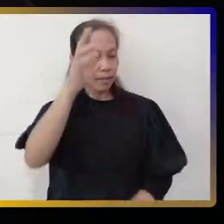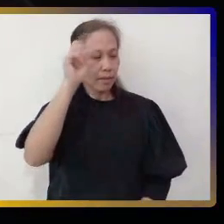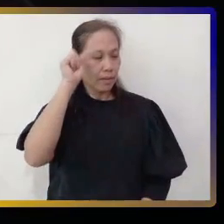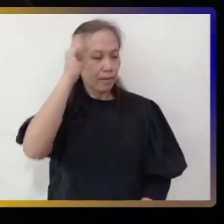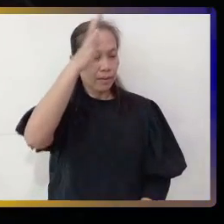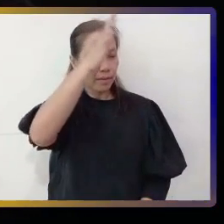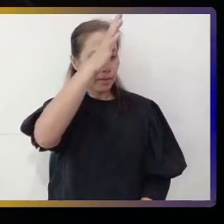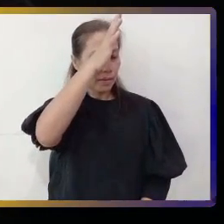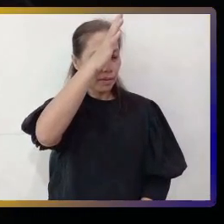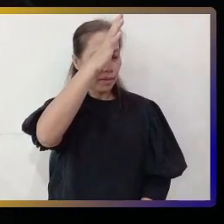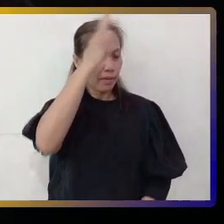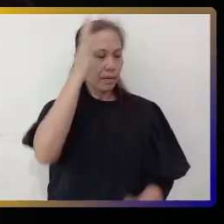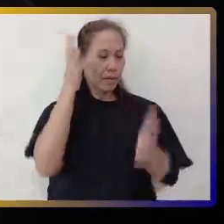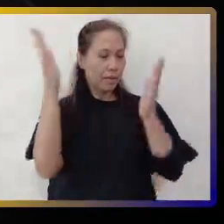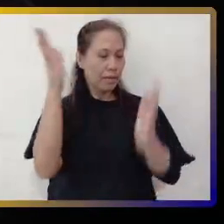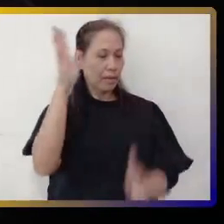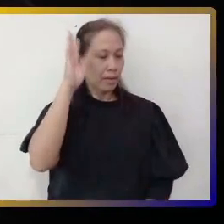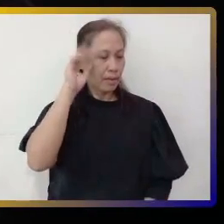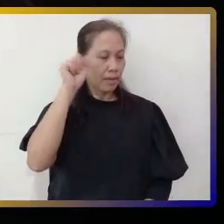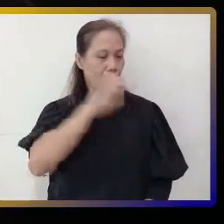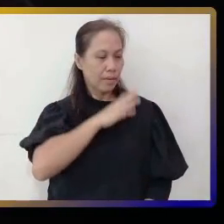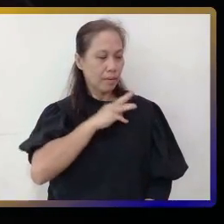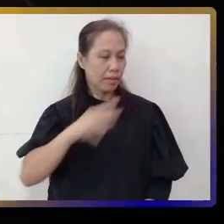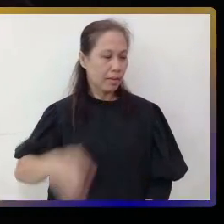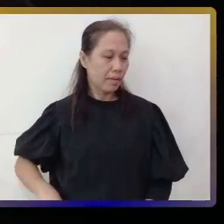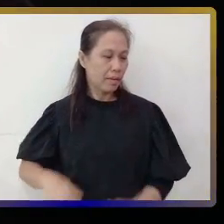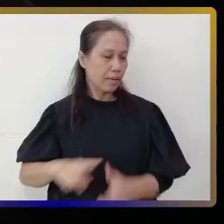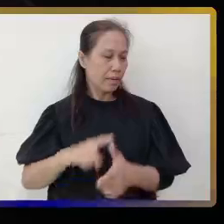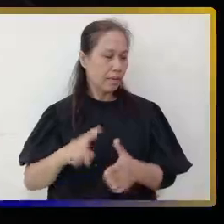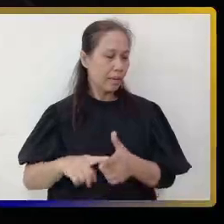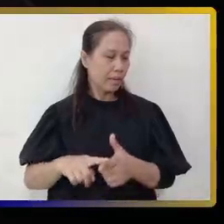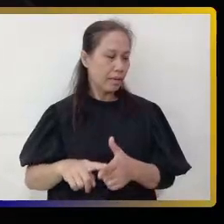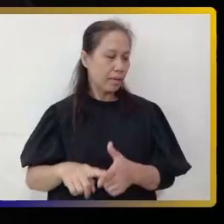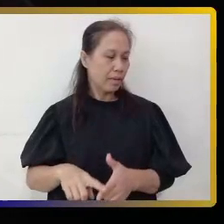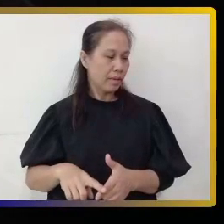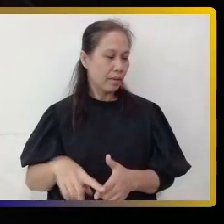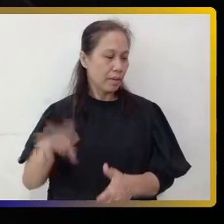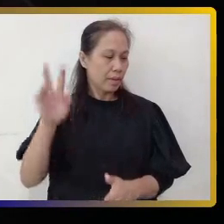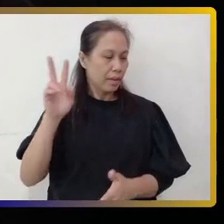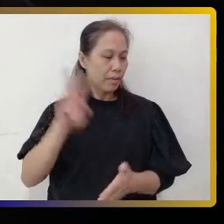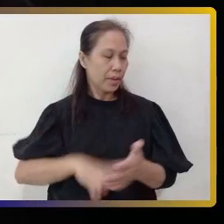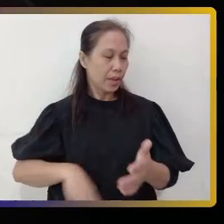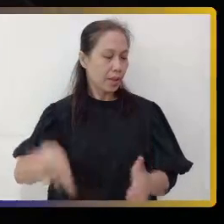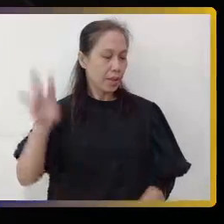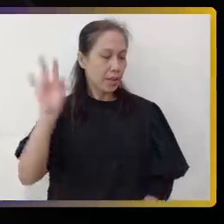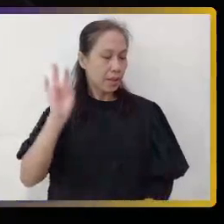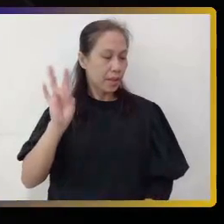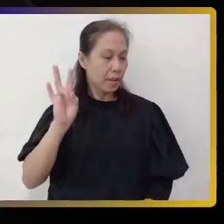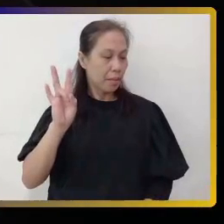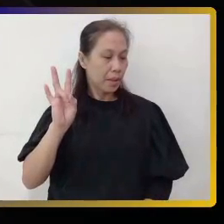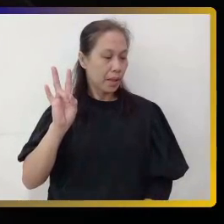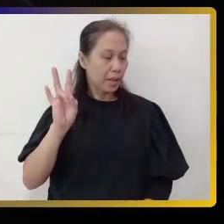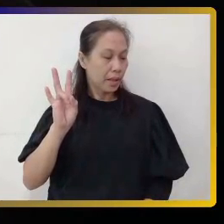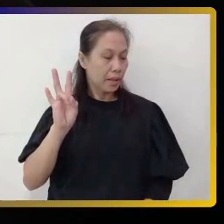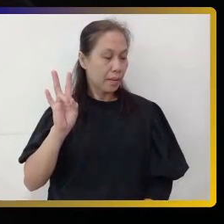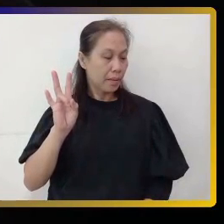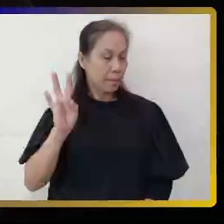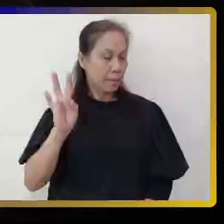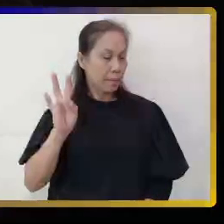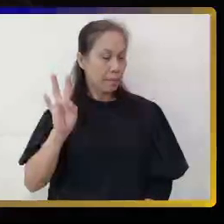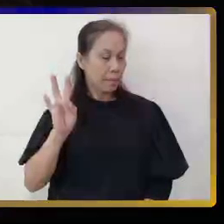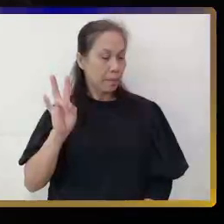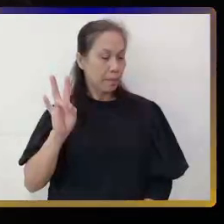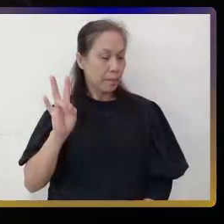his Master then in verse number s because they have problem with this in verse number